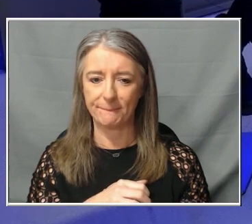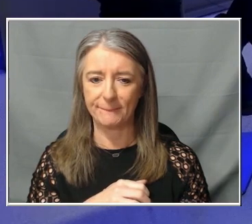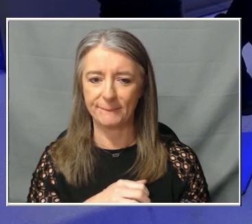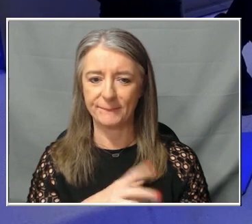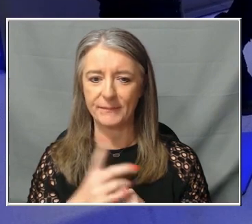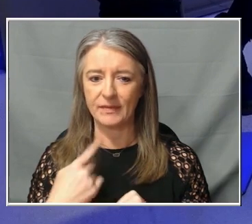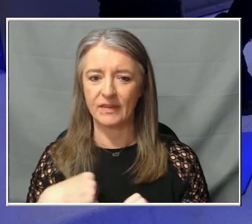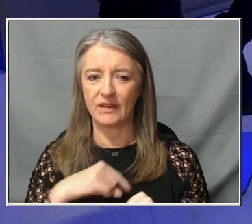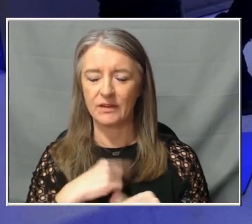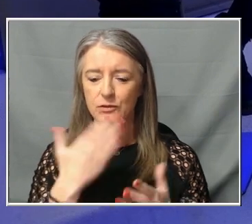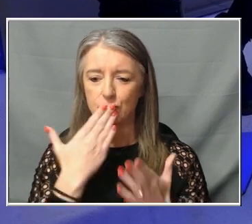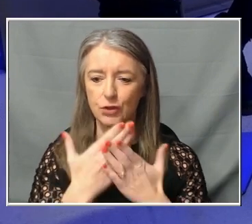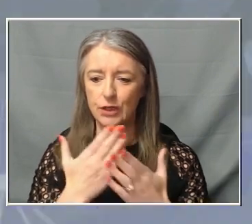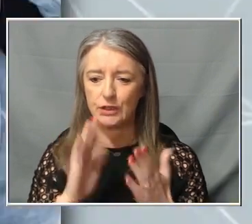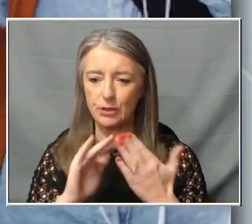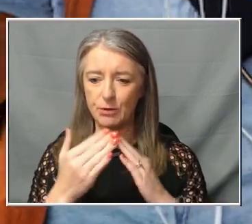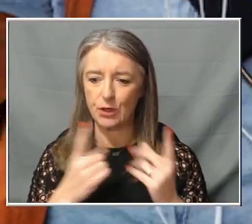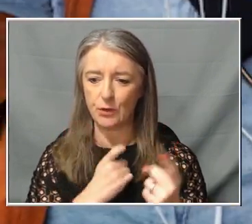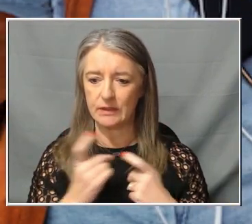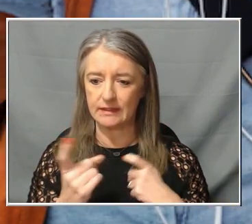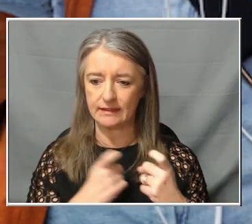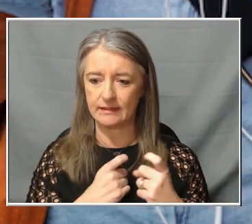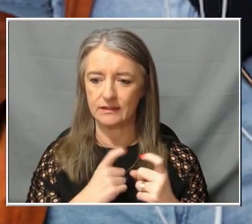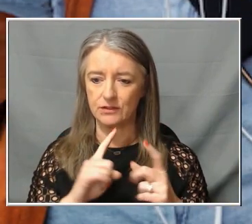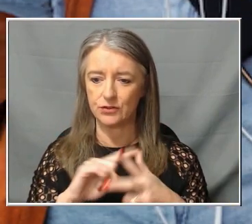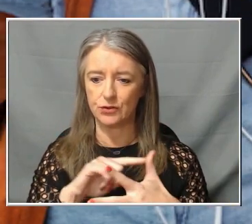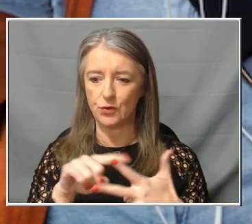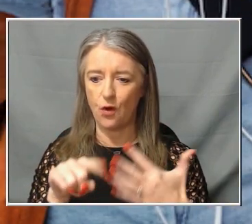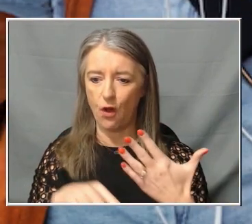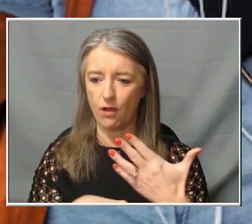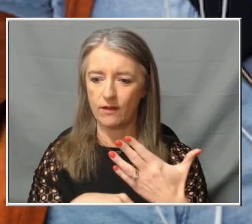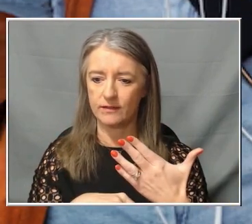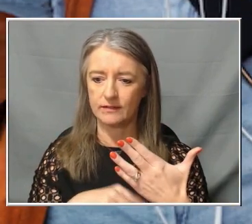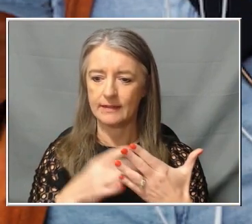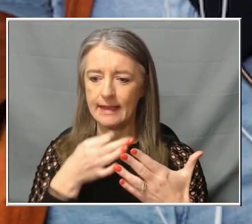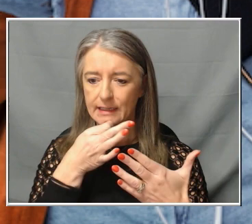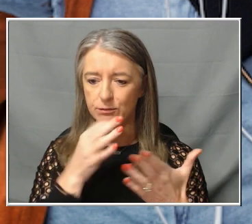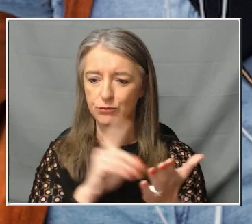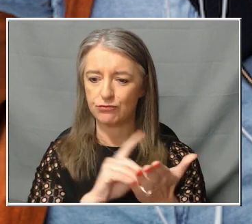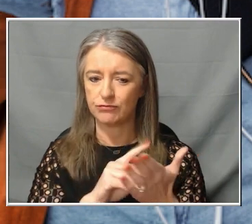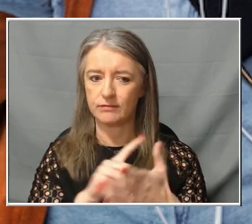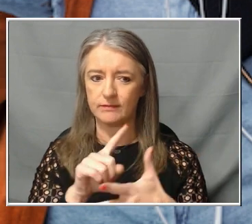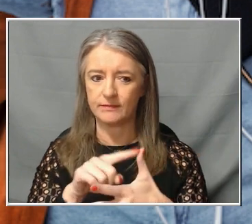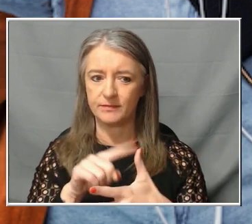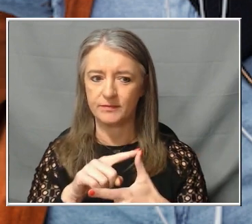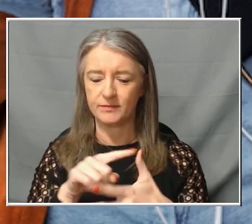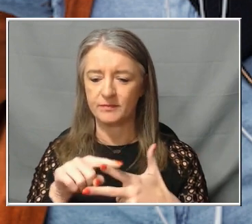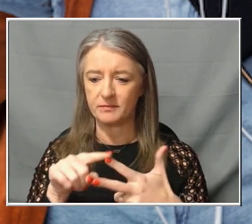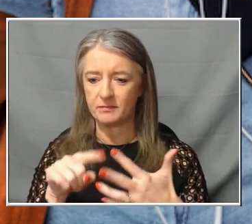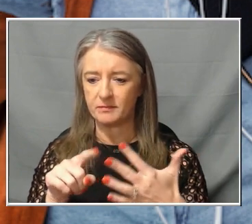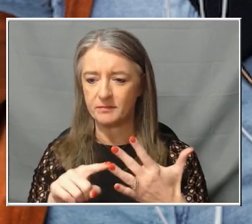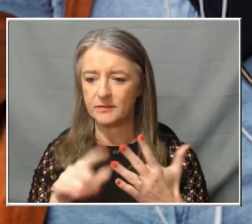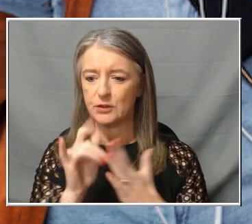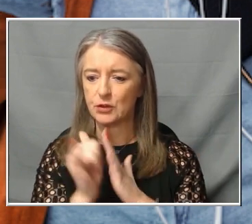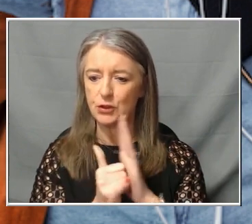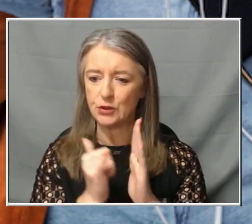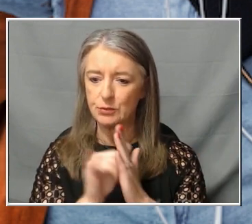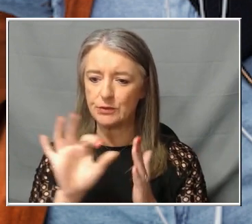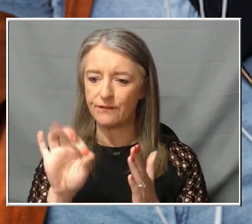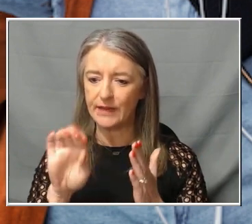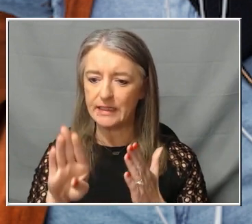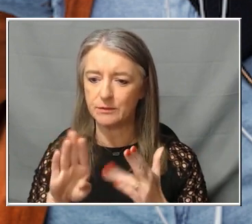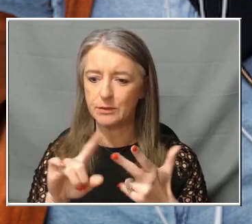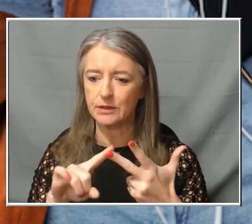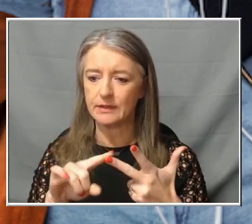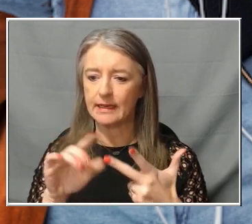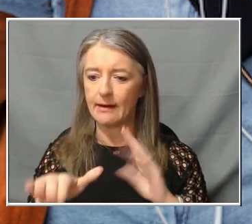good community questions. You can ask your questions to all of our expert doctors and our scientists here today. Just go to YouTube, Facebook, or email